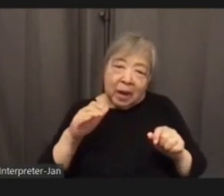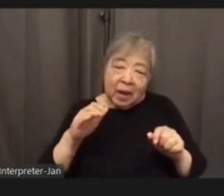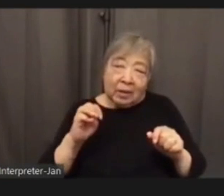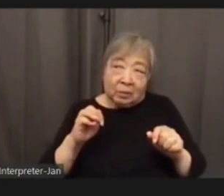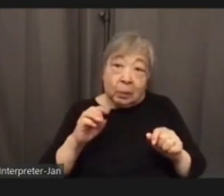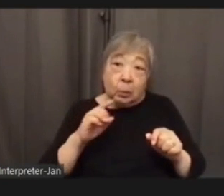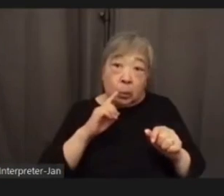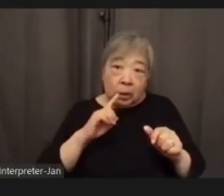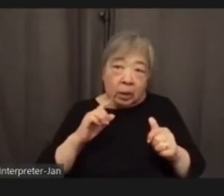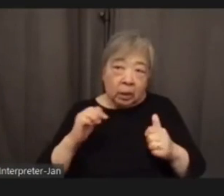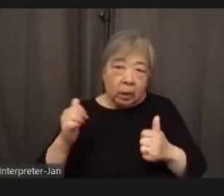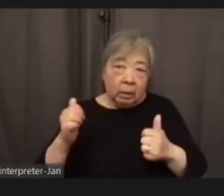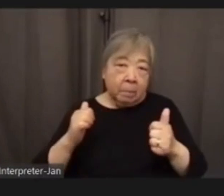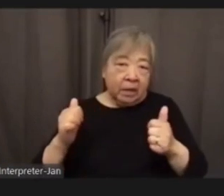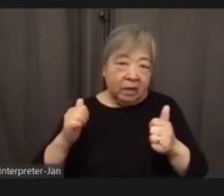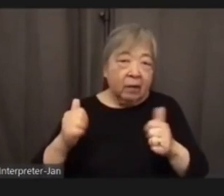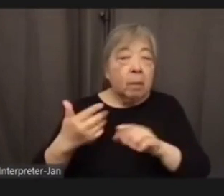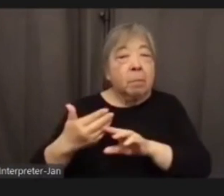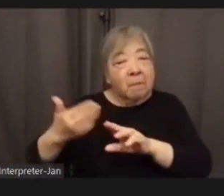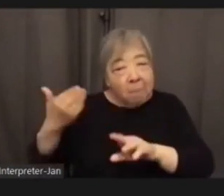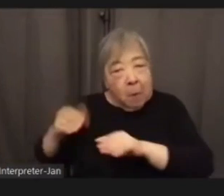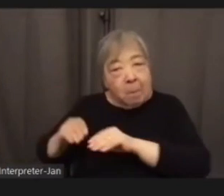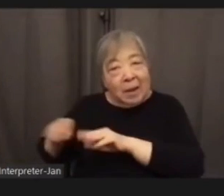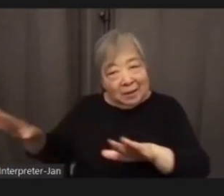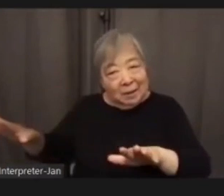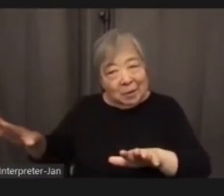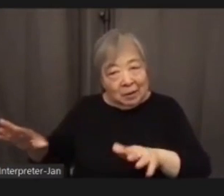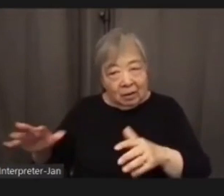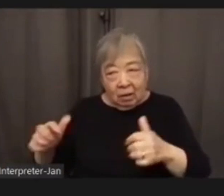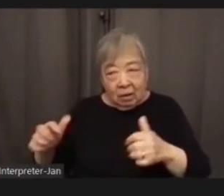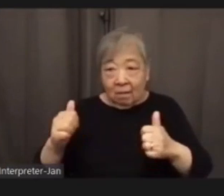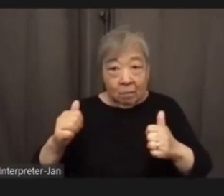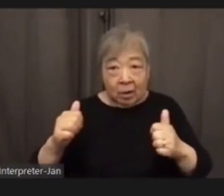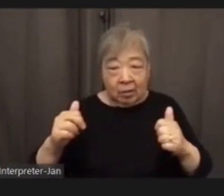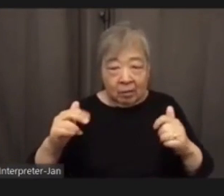the pandemic. And because of budget,